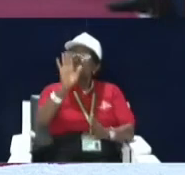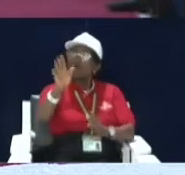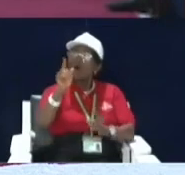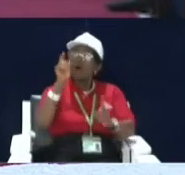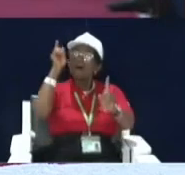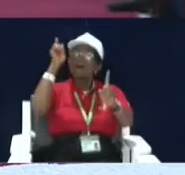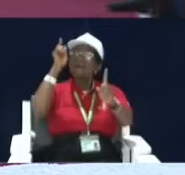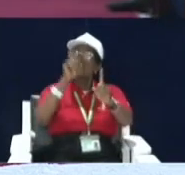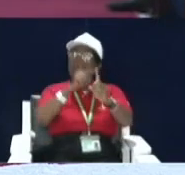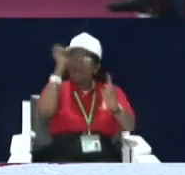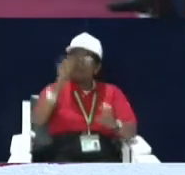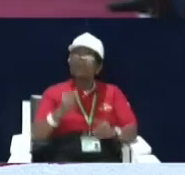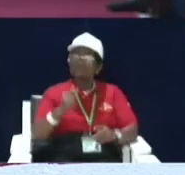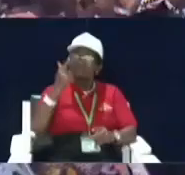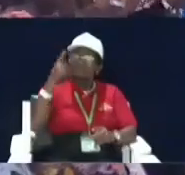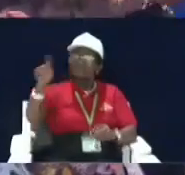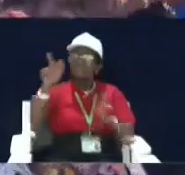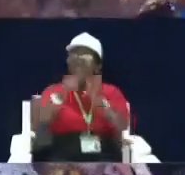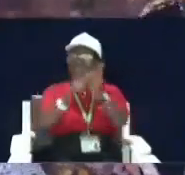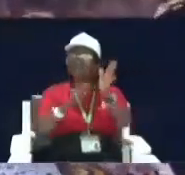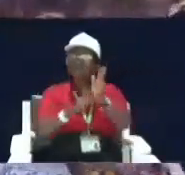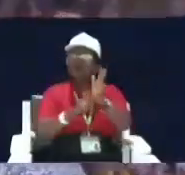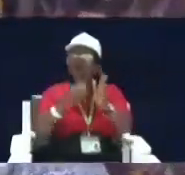goal, the law of substitution will apply.